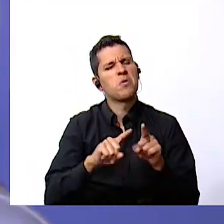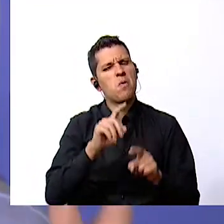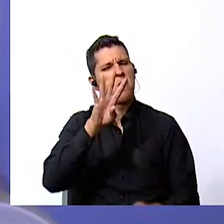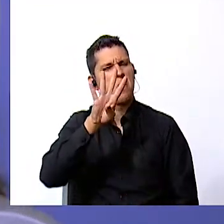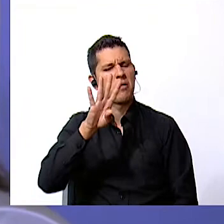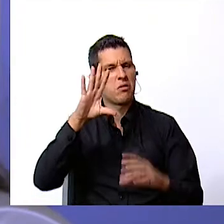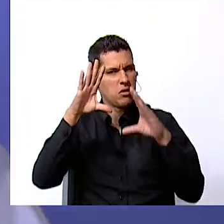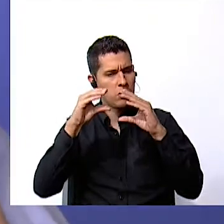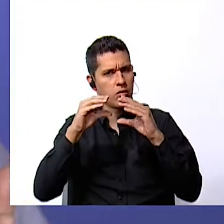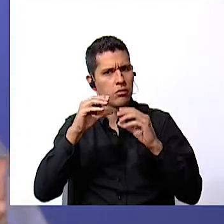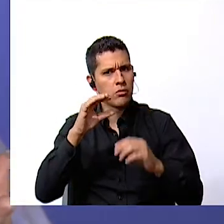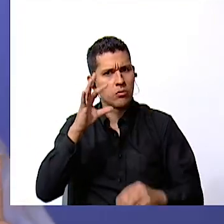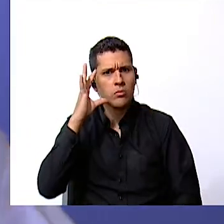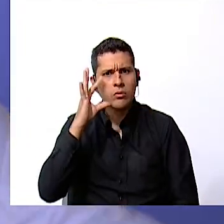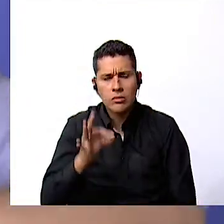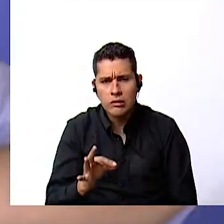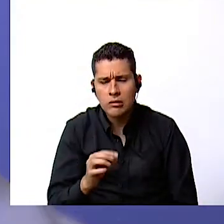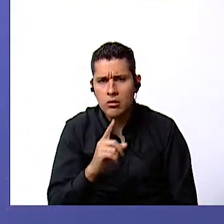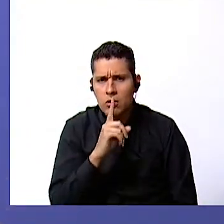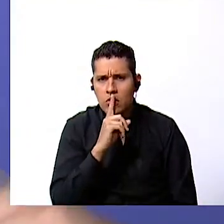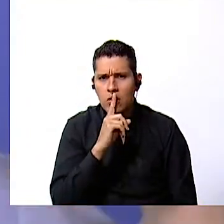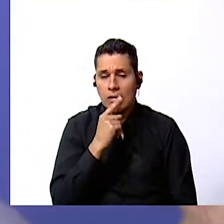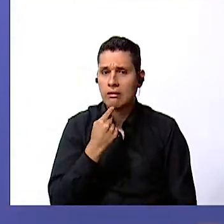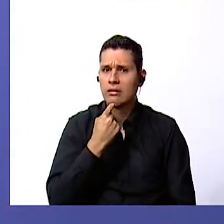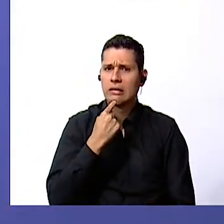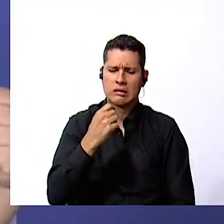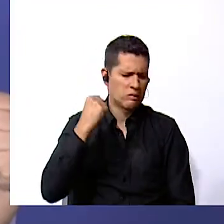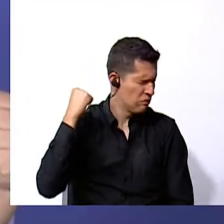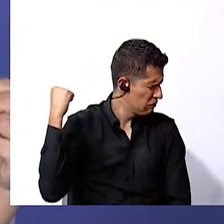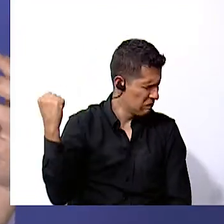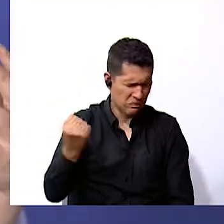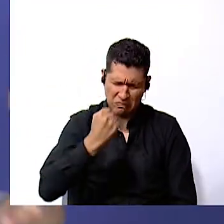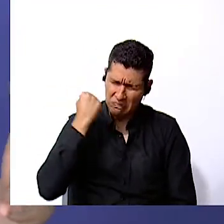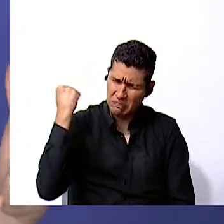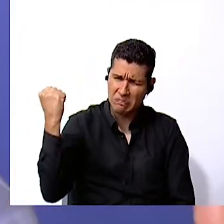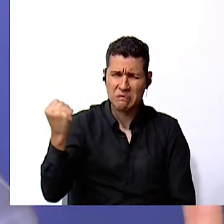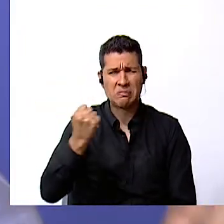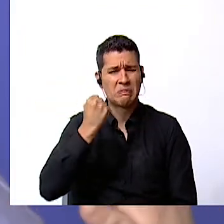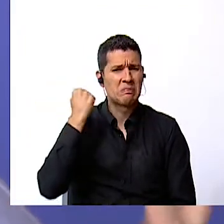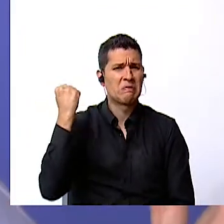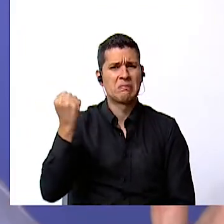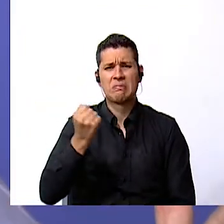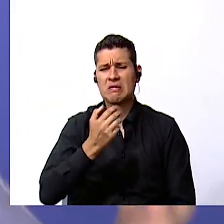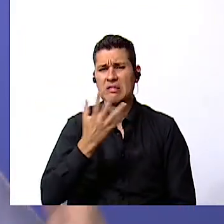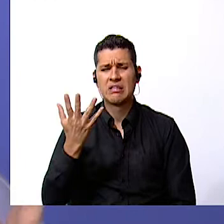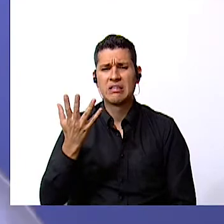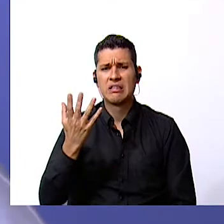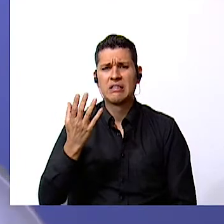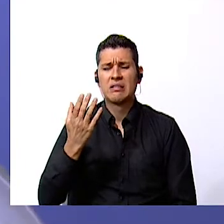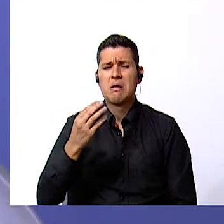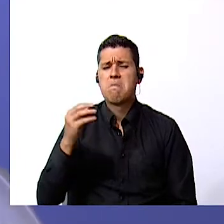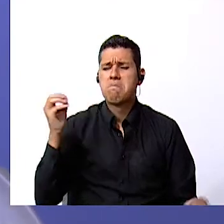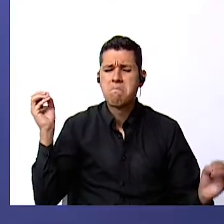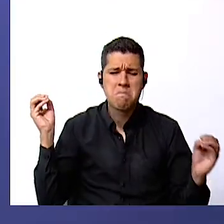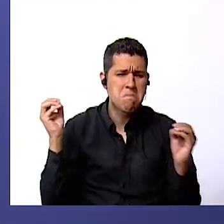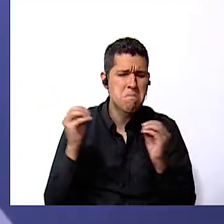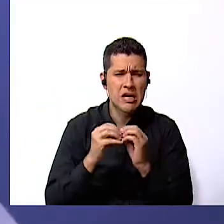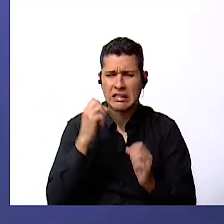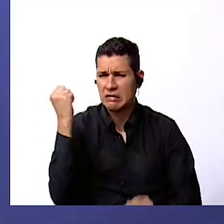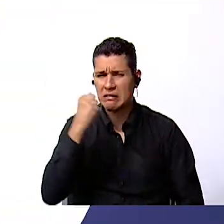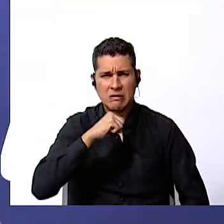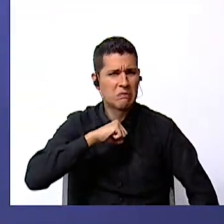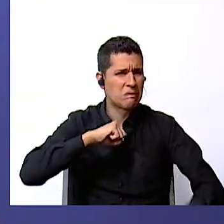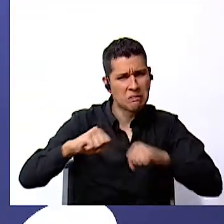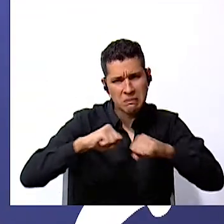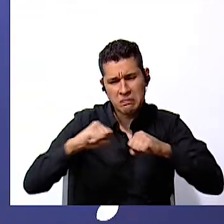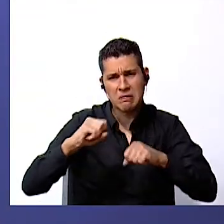you believe it? They said it was very strong, one of the strongest in Costa Rican history, actually. My